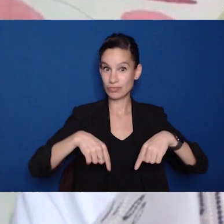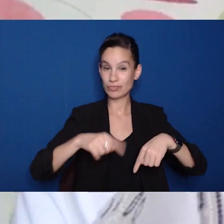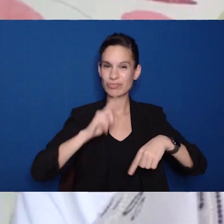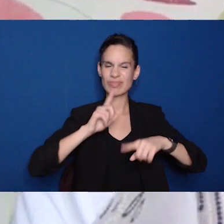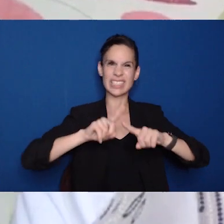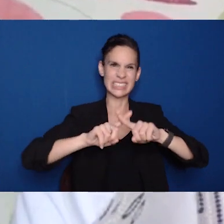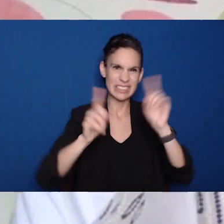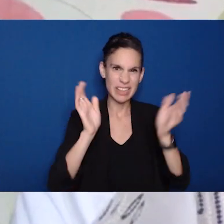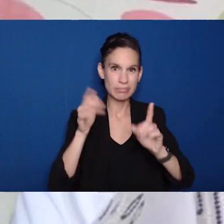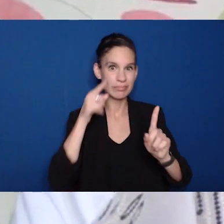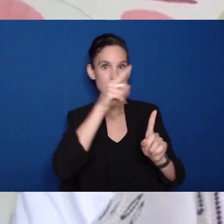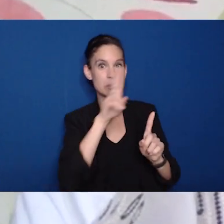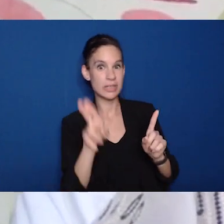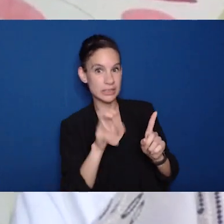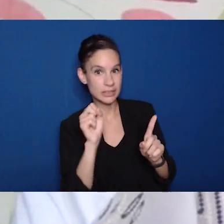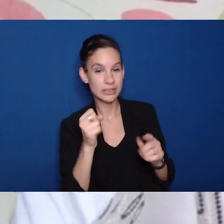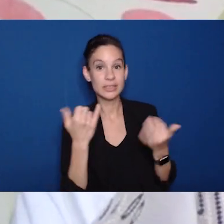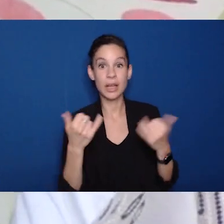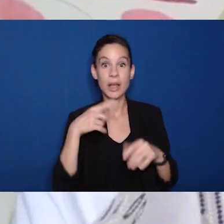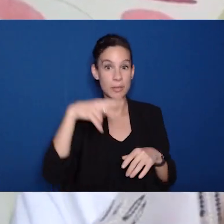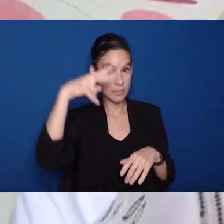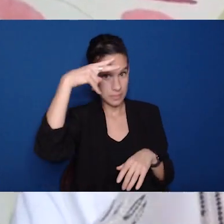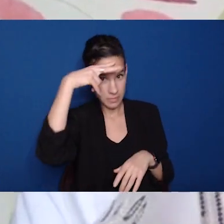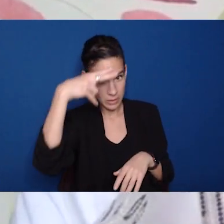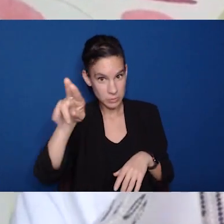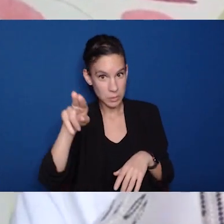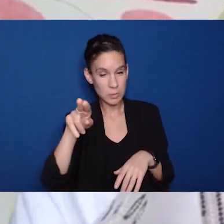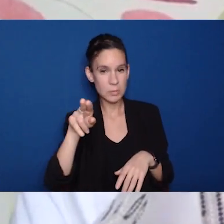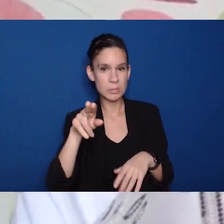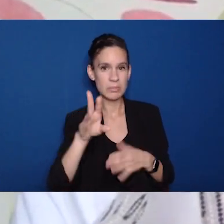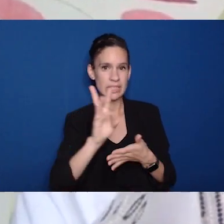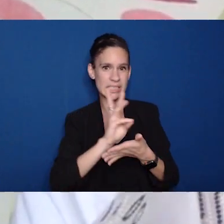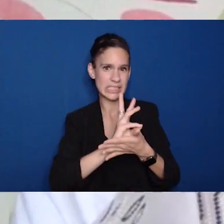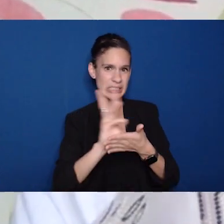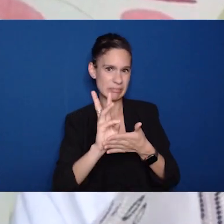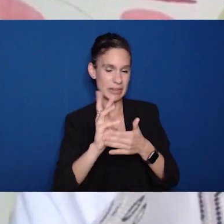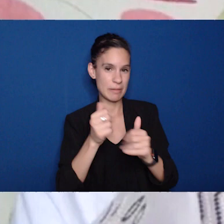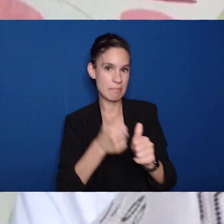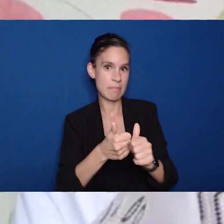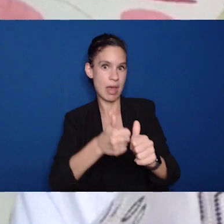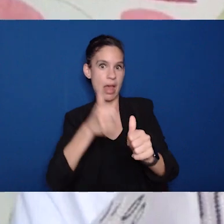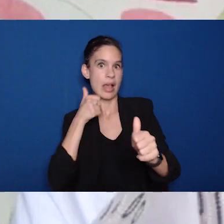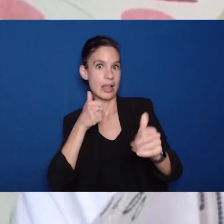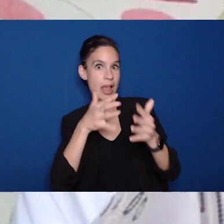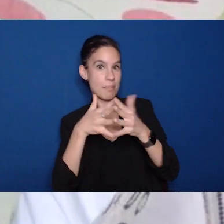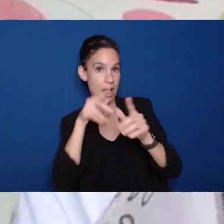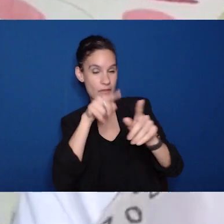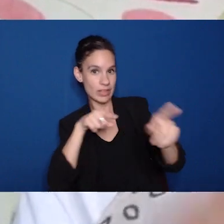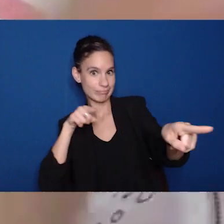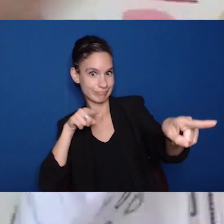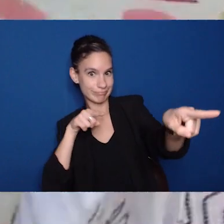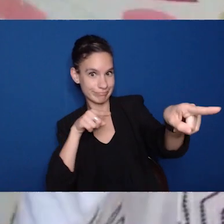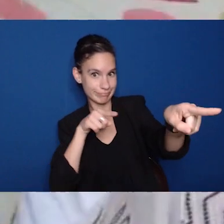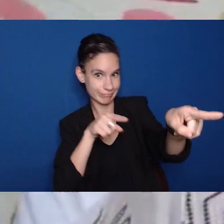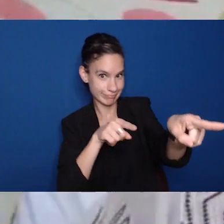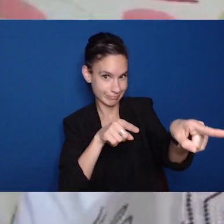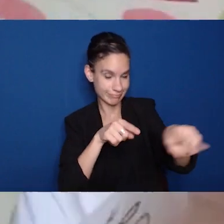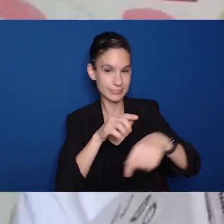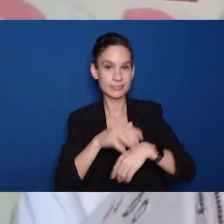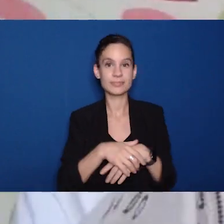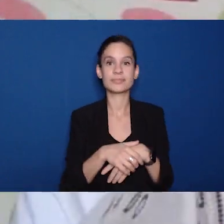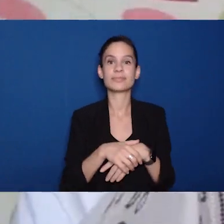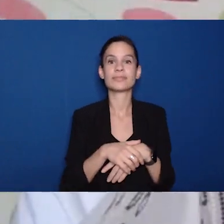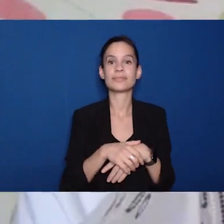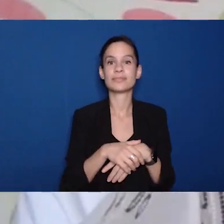been very different than the United States. Now, Mexico is about a month and a half behind the US in terms of,